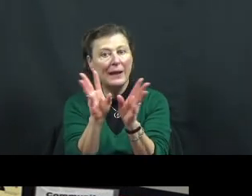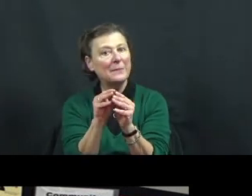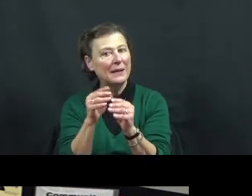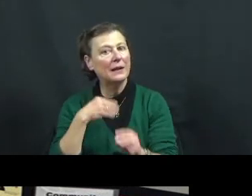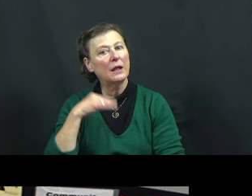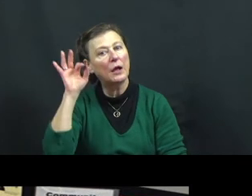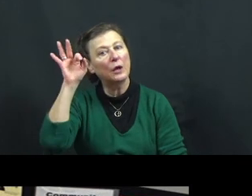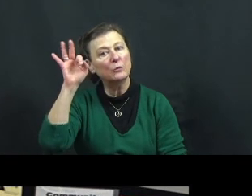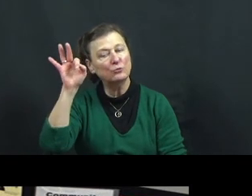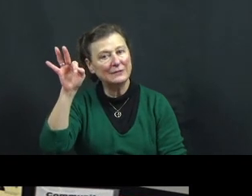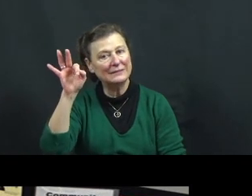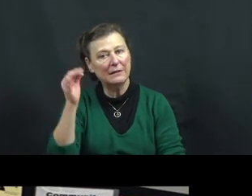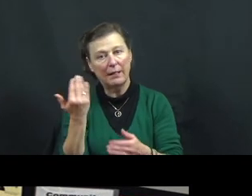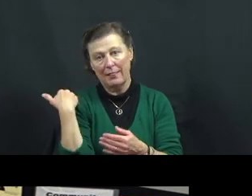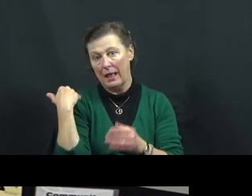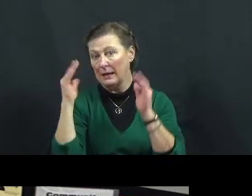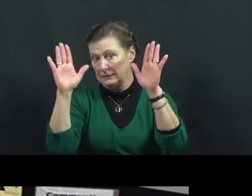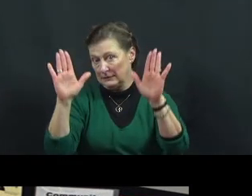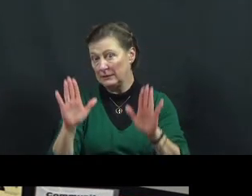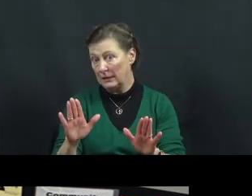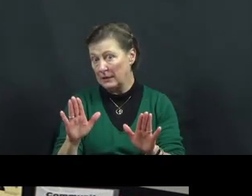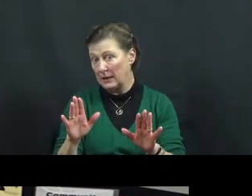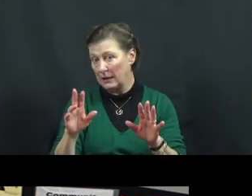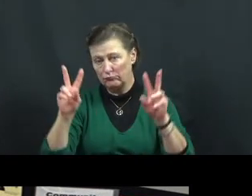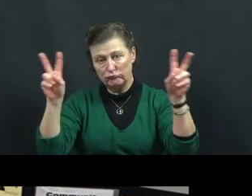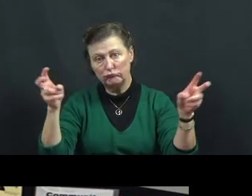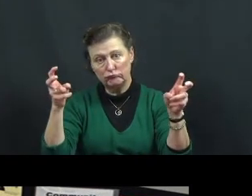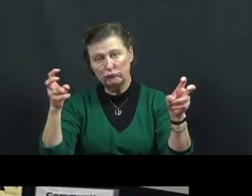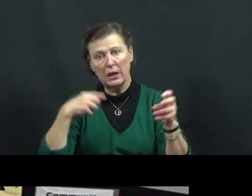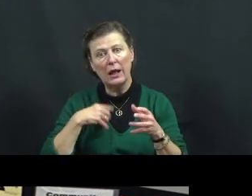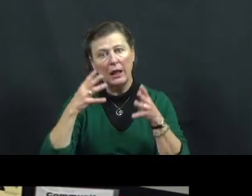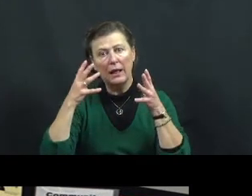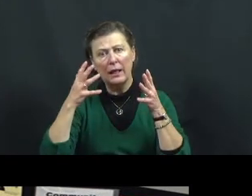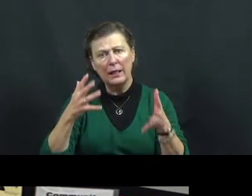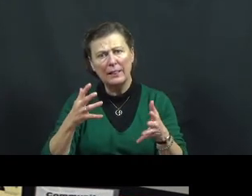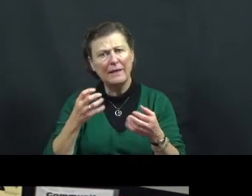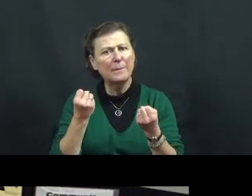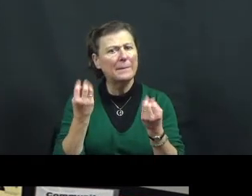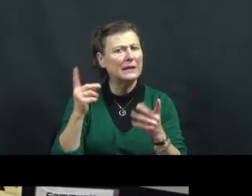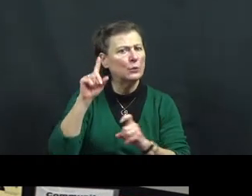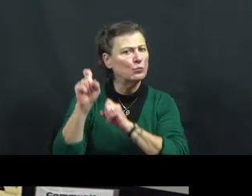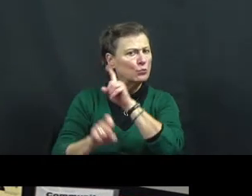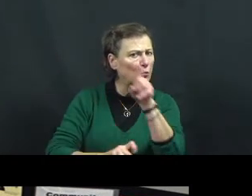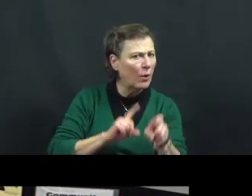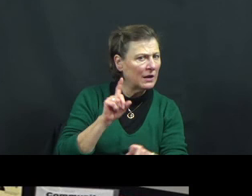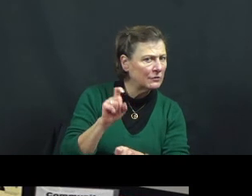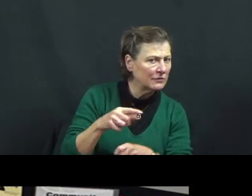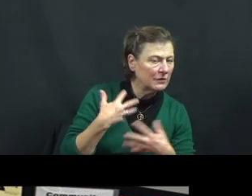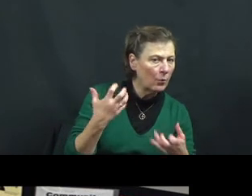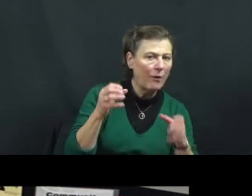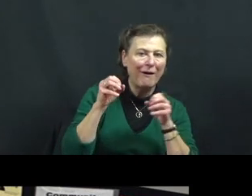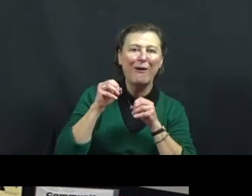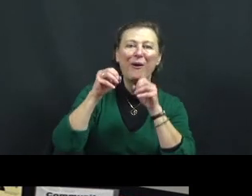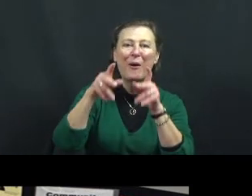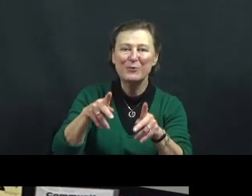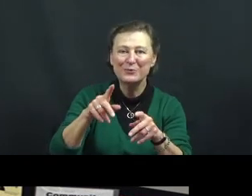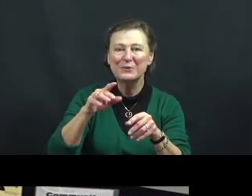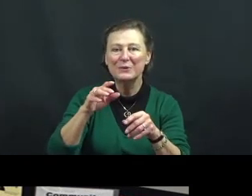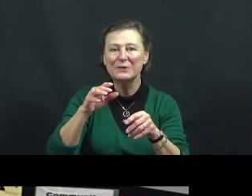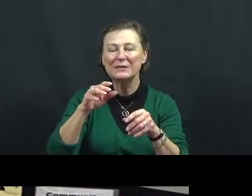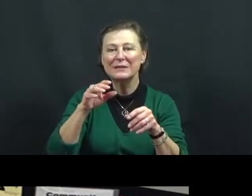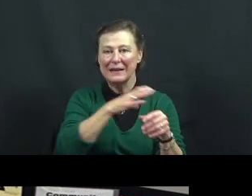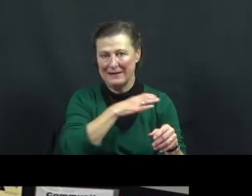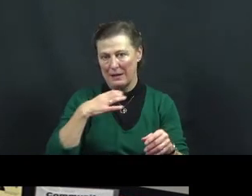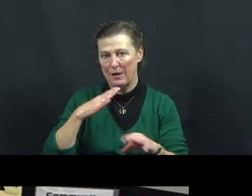preached a sermon last Sunday, which probably left a lot of hanging questions, and we'd love an opportunity to the Committee